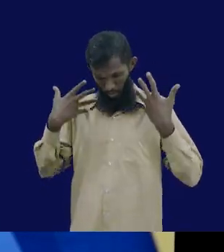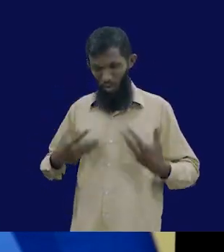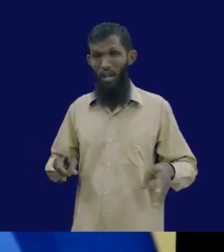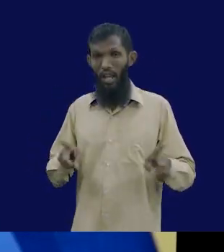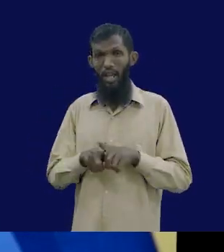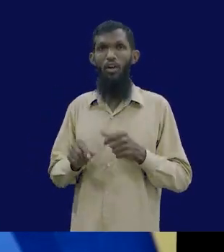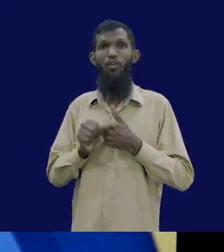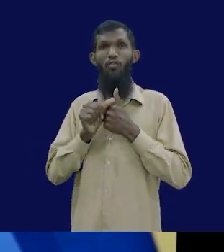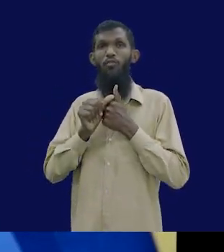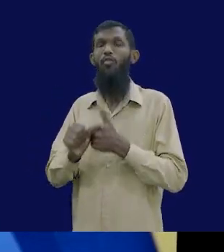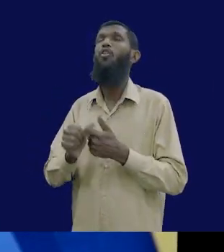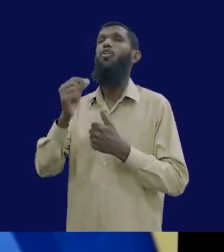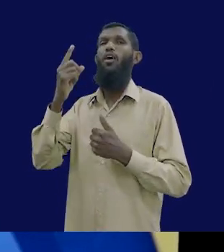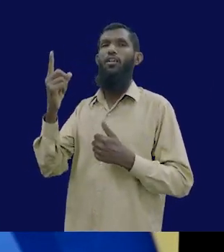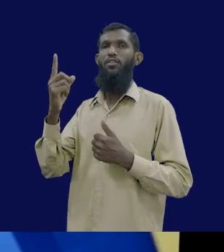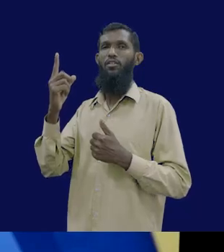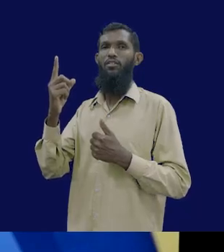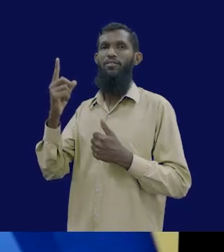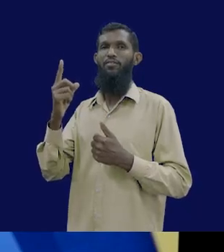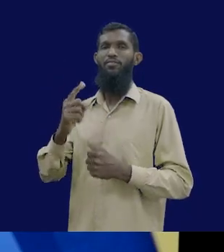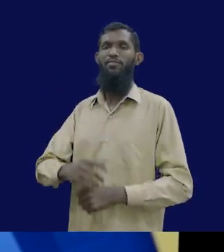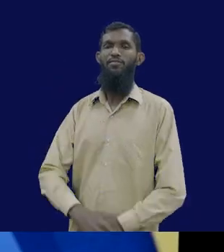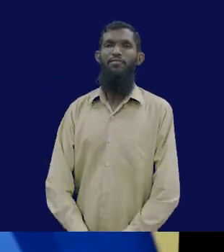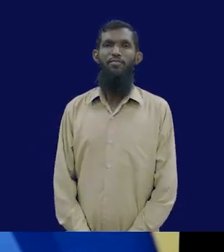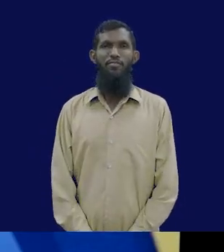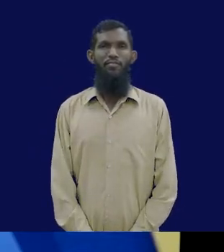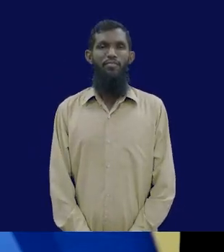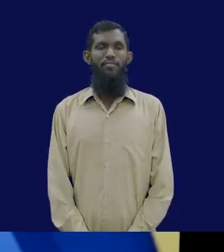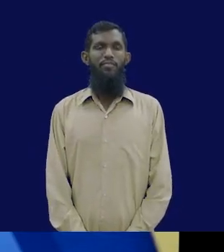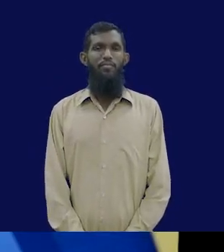obeying Allah subhanahu wa ta'ala while you are fasting.